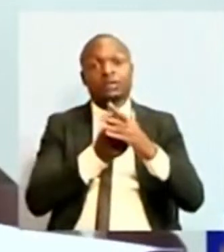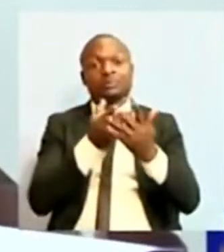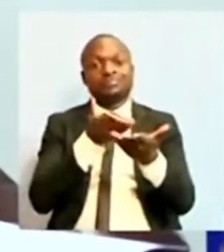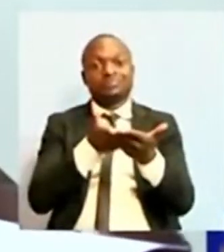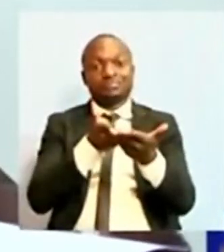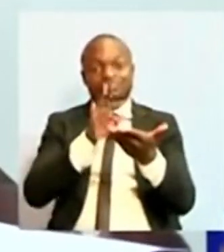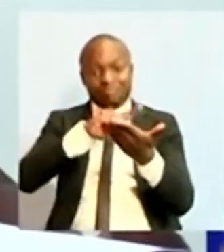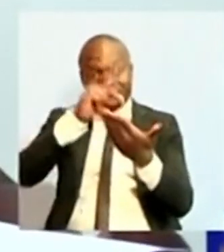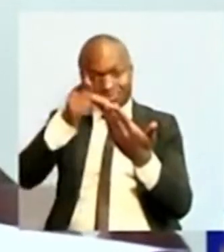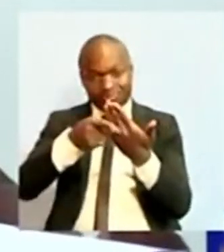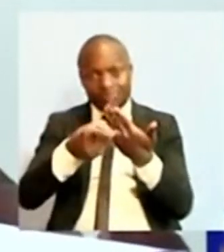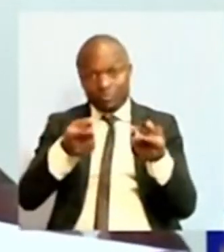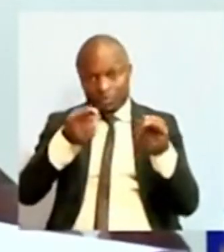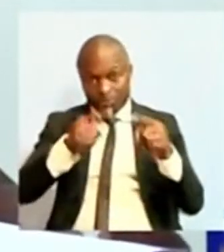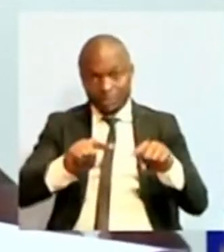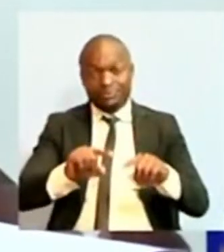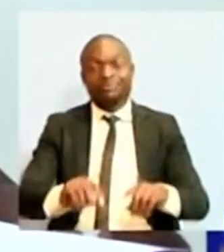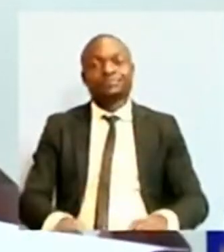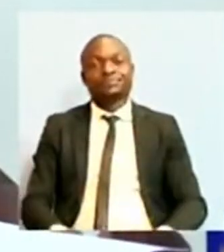this?